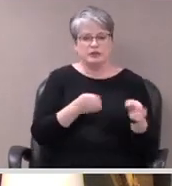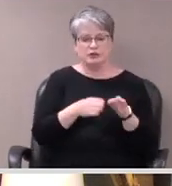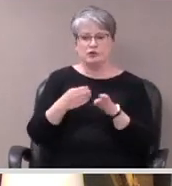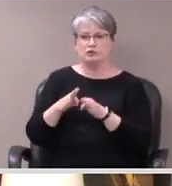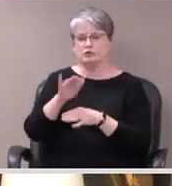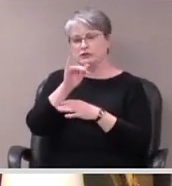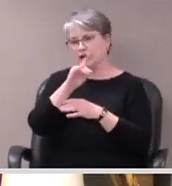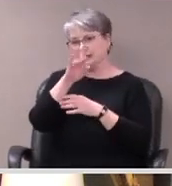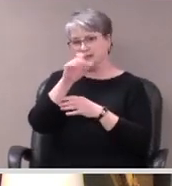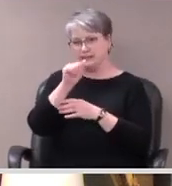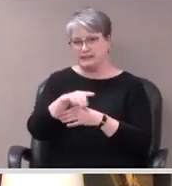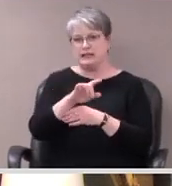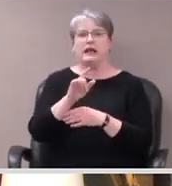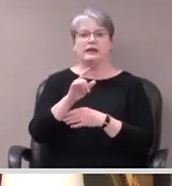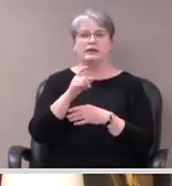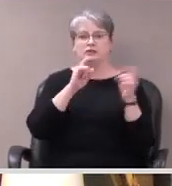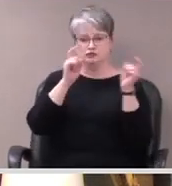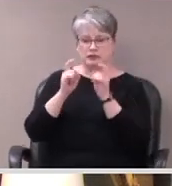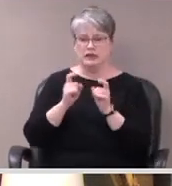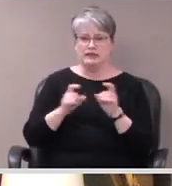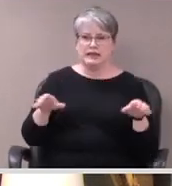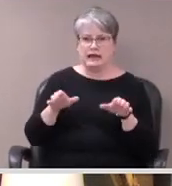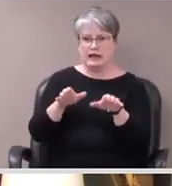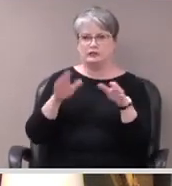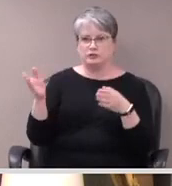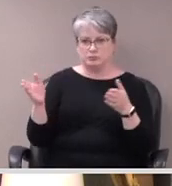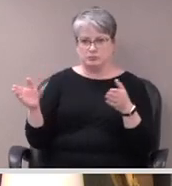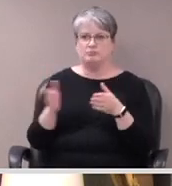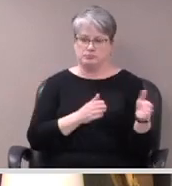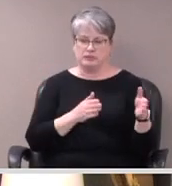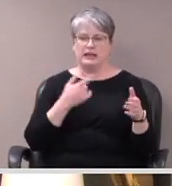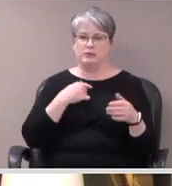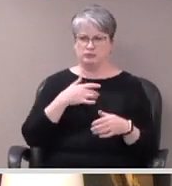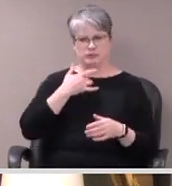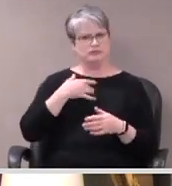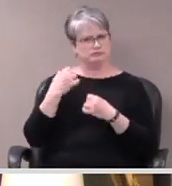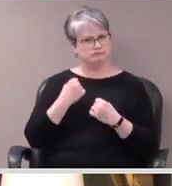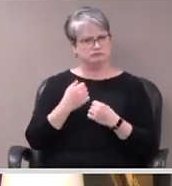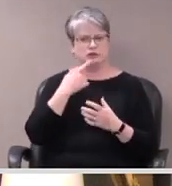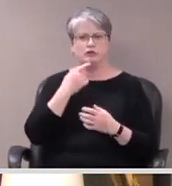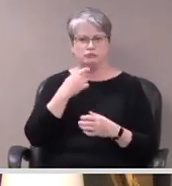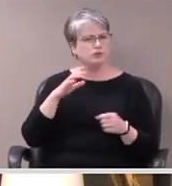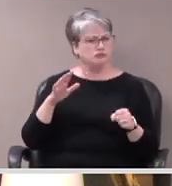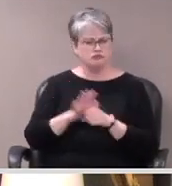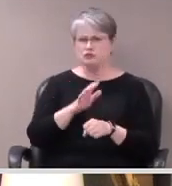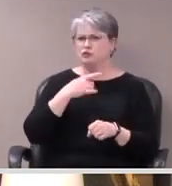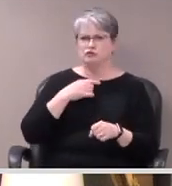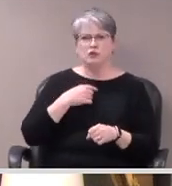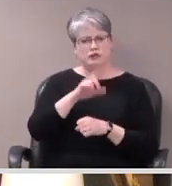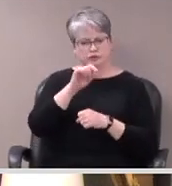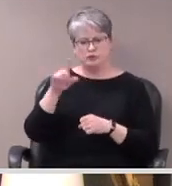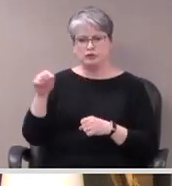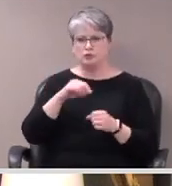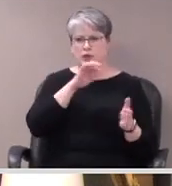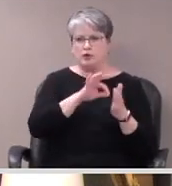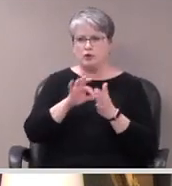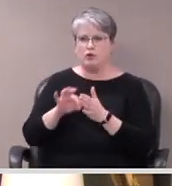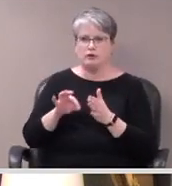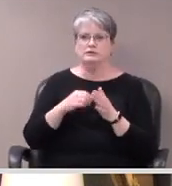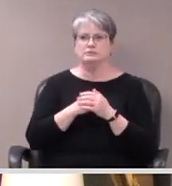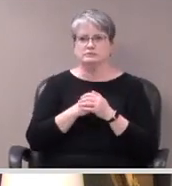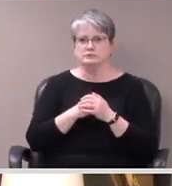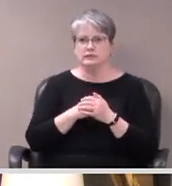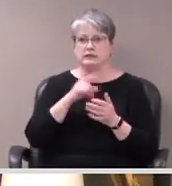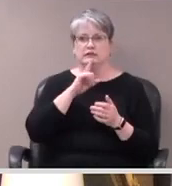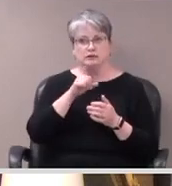IDEA corrective action plan. So we feel we're moving forward, and we're confident that we will fully be prepared for the audit of 2020 that we